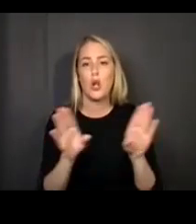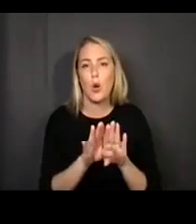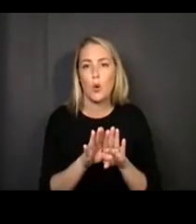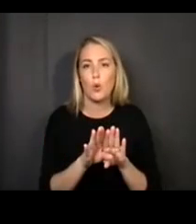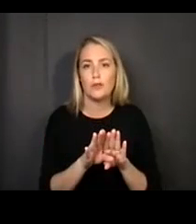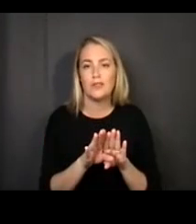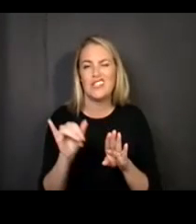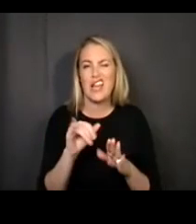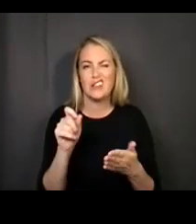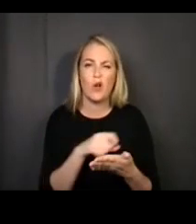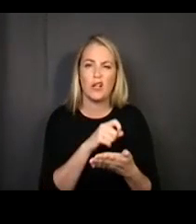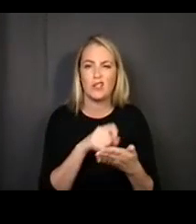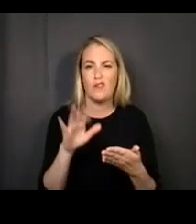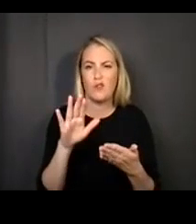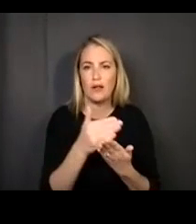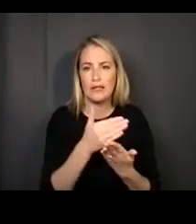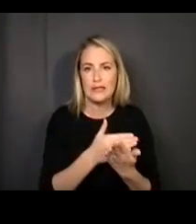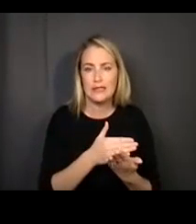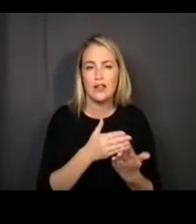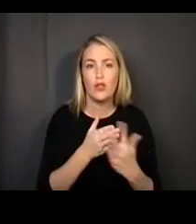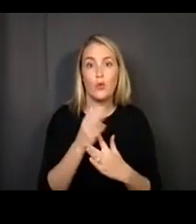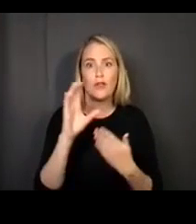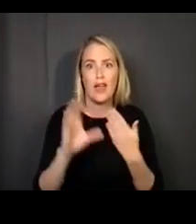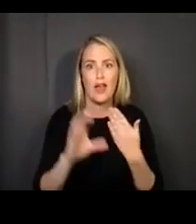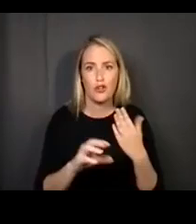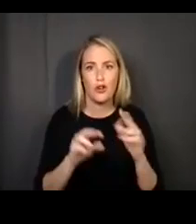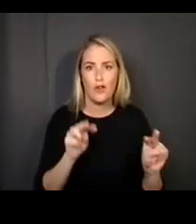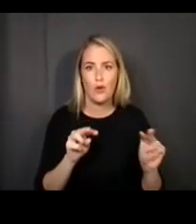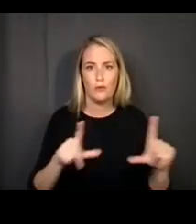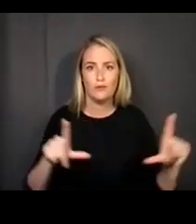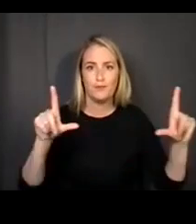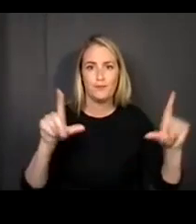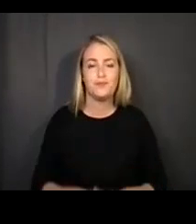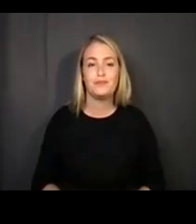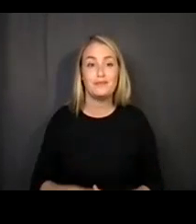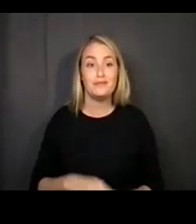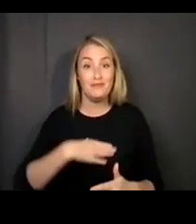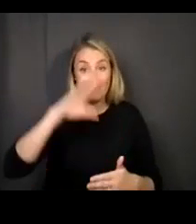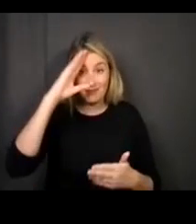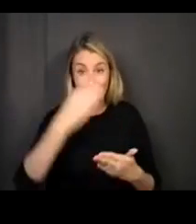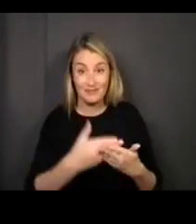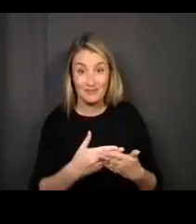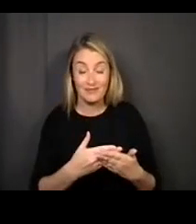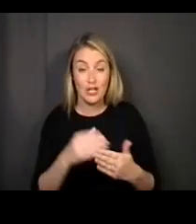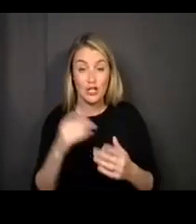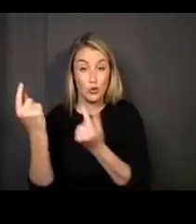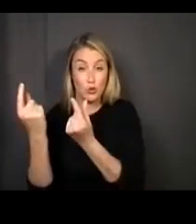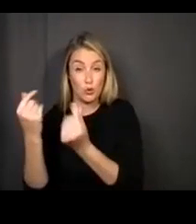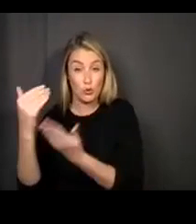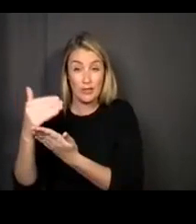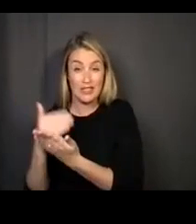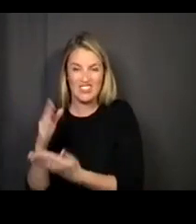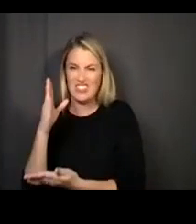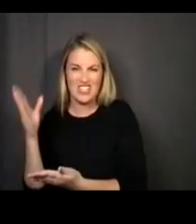gets crossed off your list through the calendar view. So my son never used the to-do list. We tried to use the